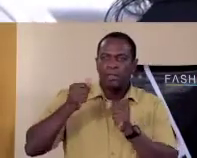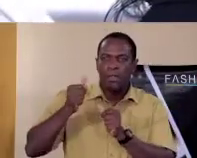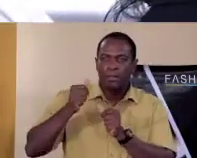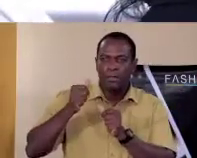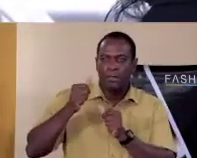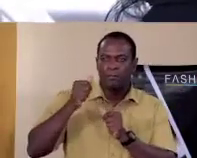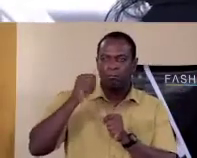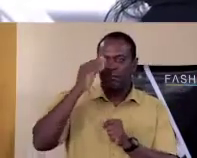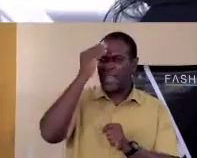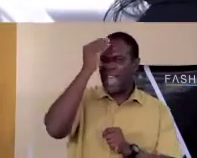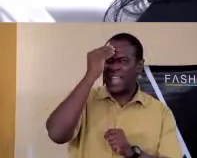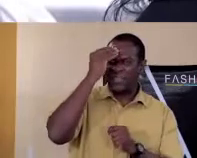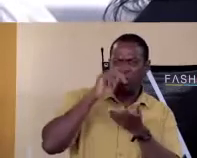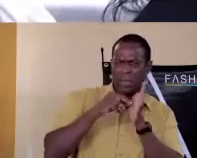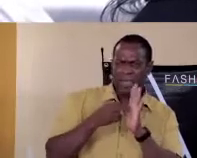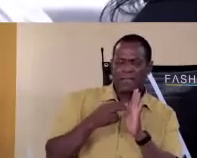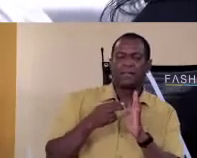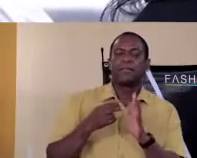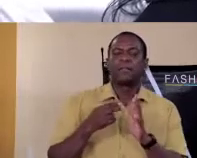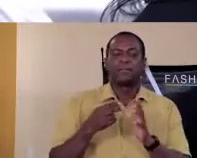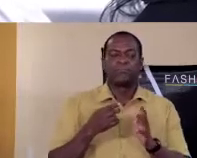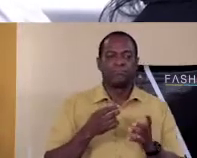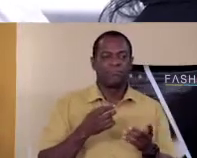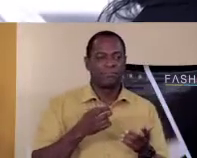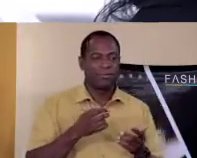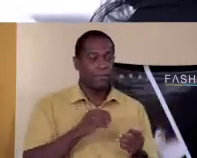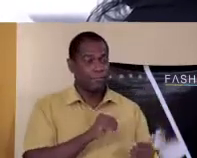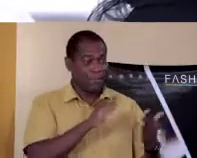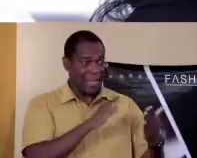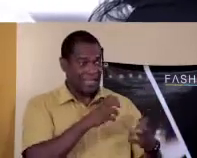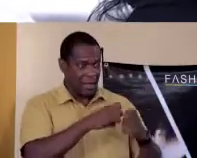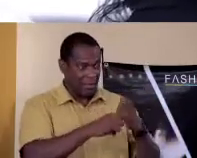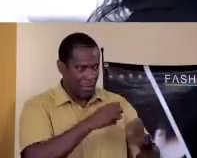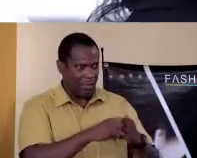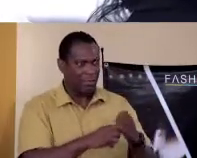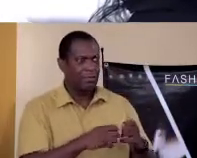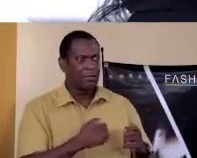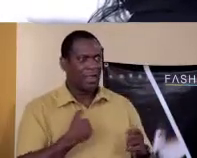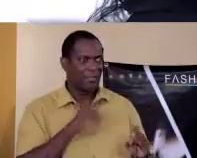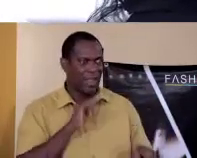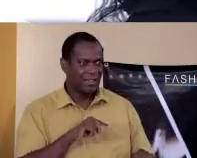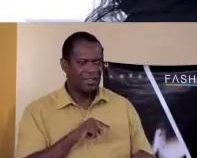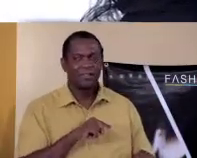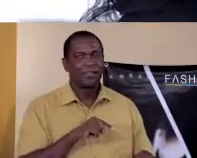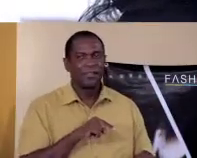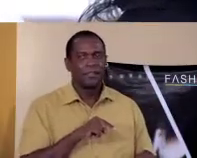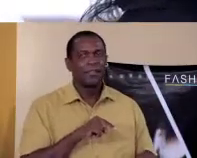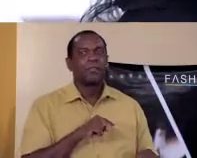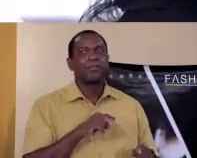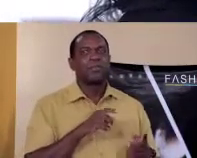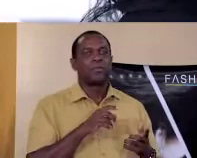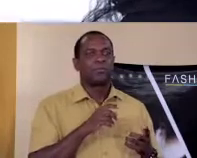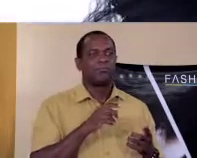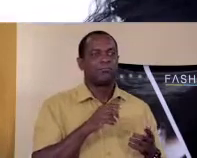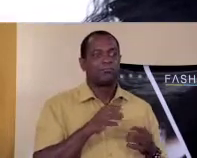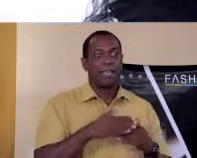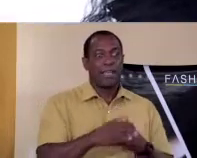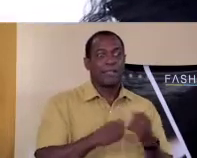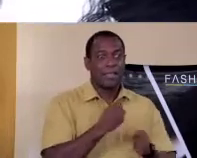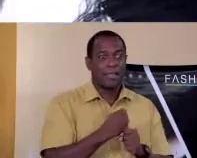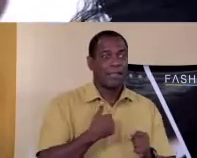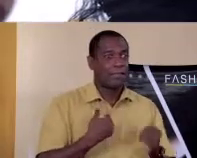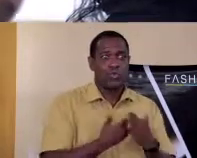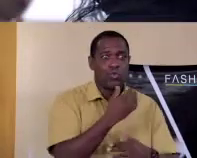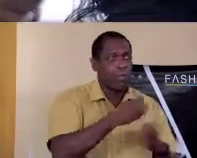The answer is never going to be in front of you always for this year. Next year, you're going to have a new problem. You're going to have a new solution